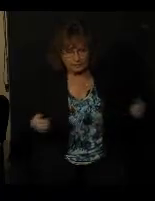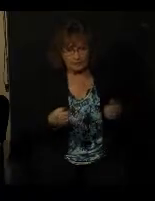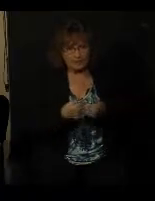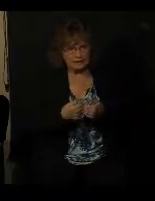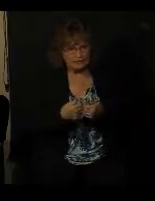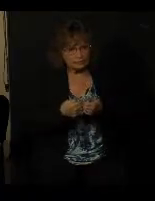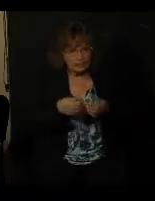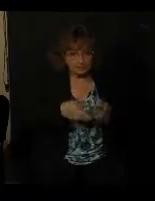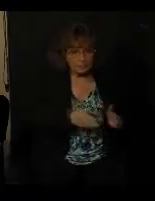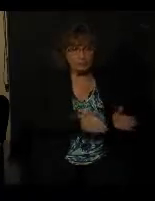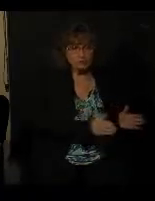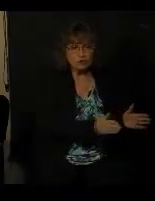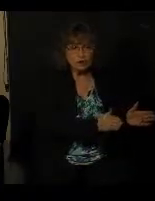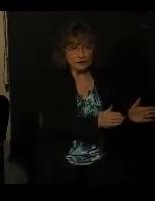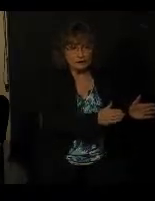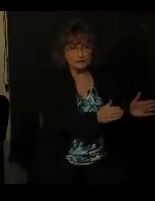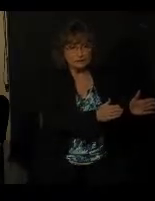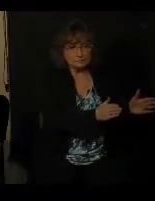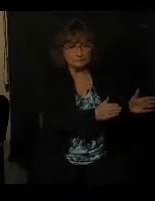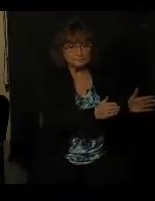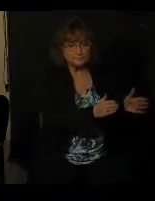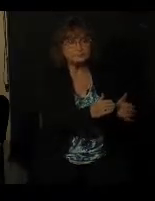something?